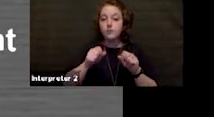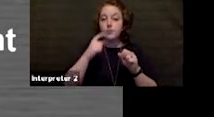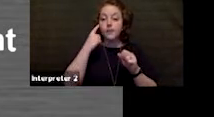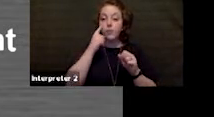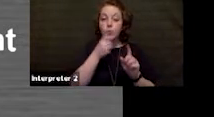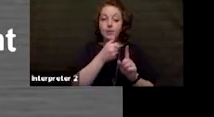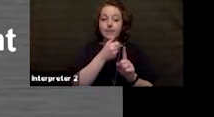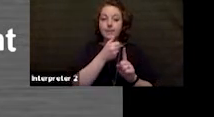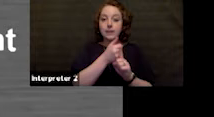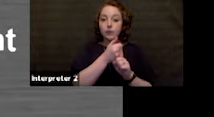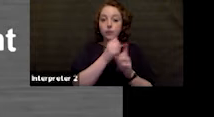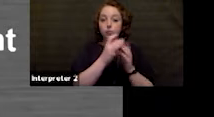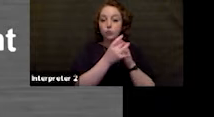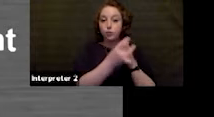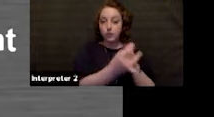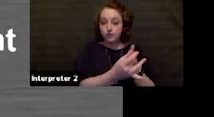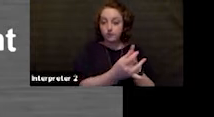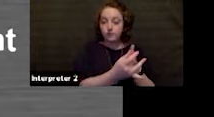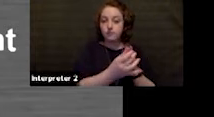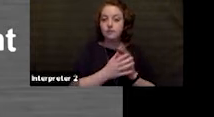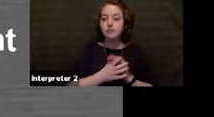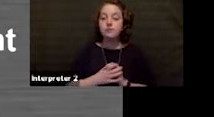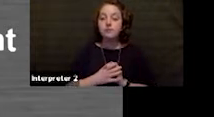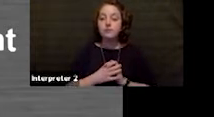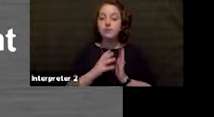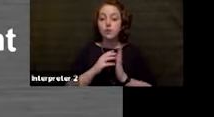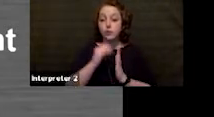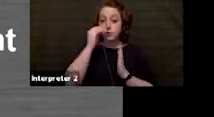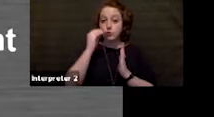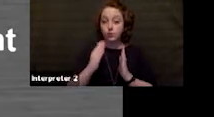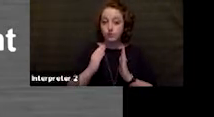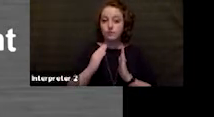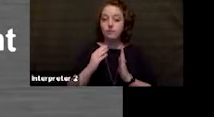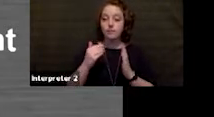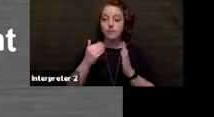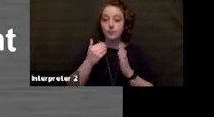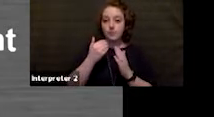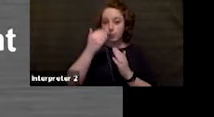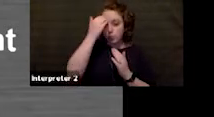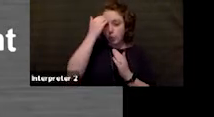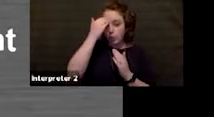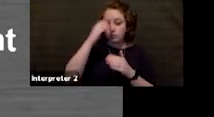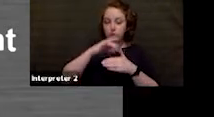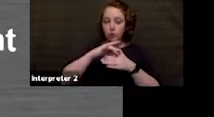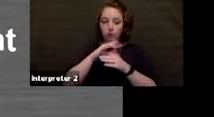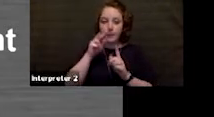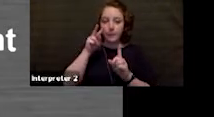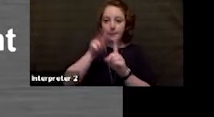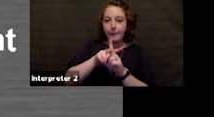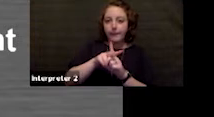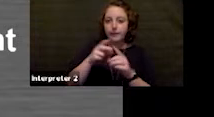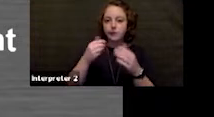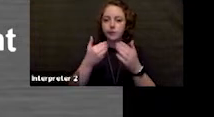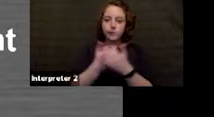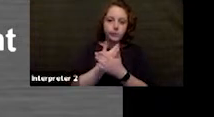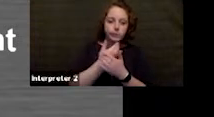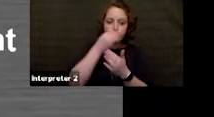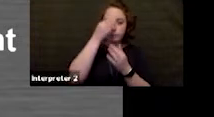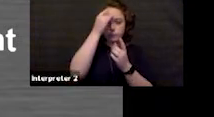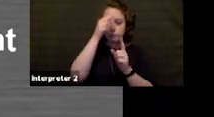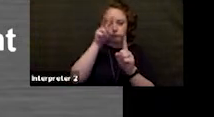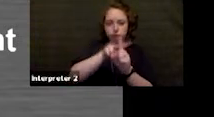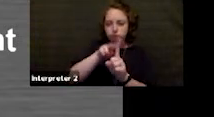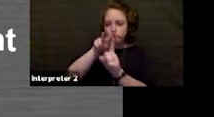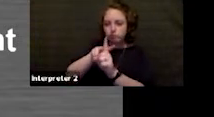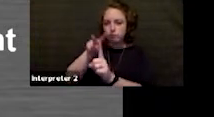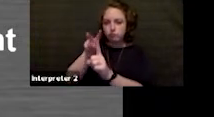able to apply content and knowledge in new and different ways. So as our students take in information, how do they